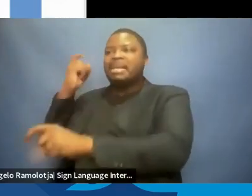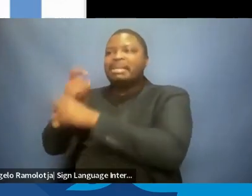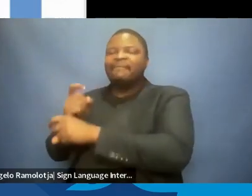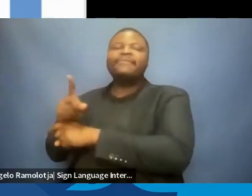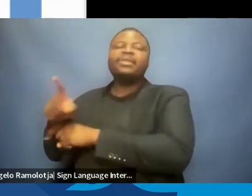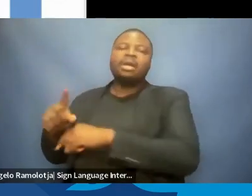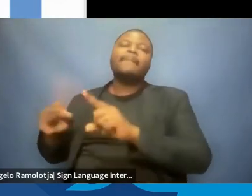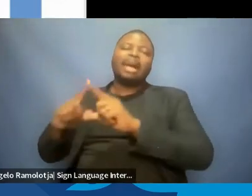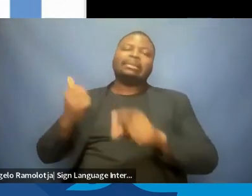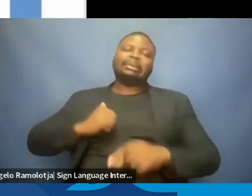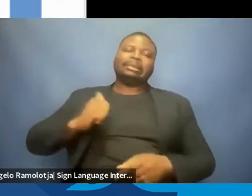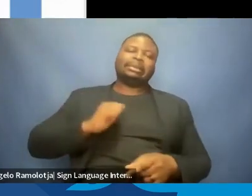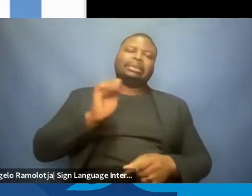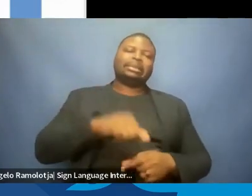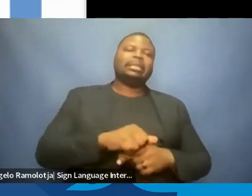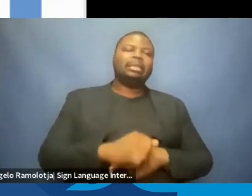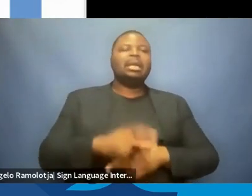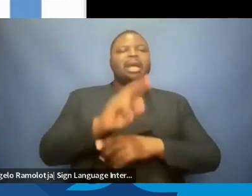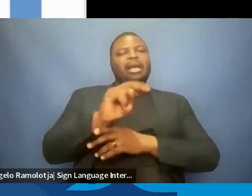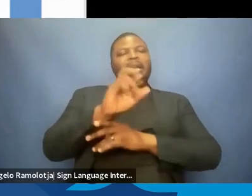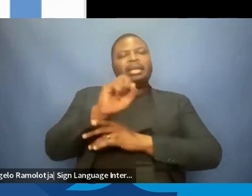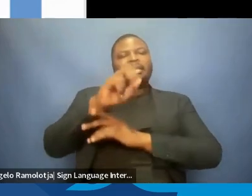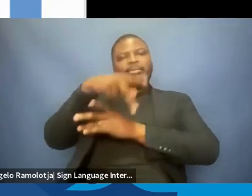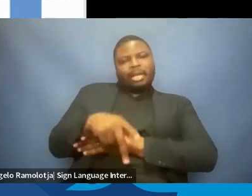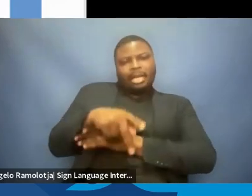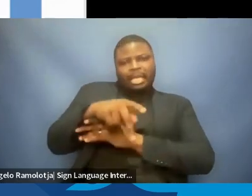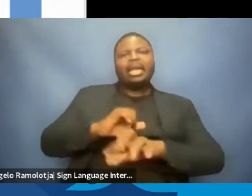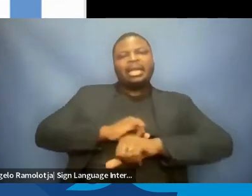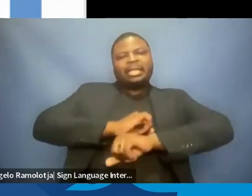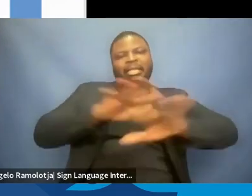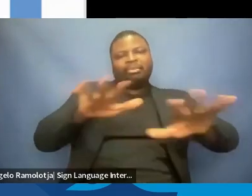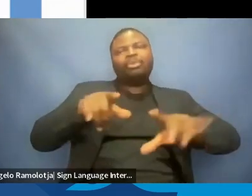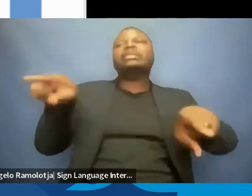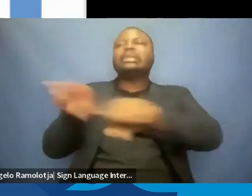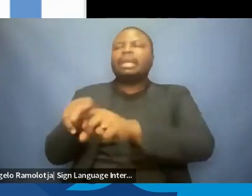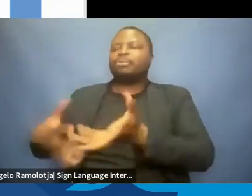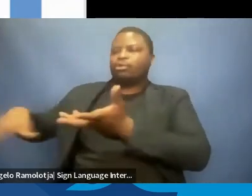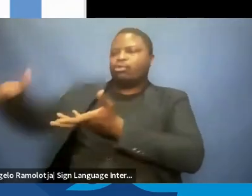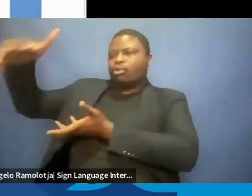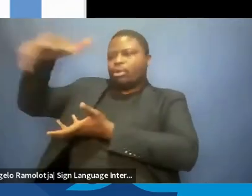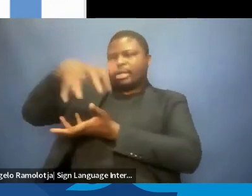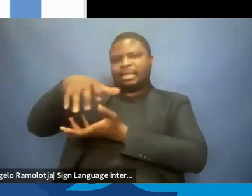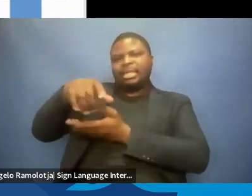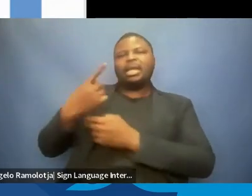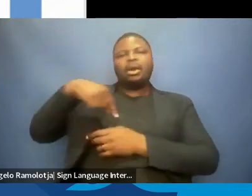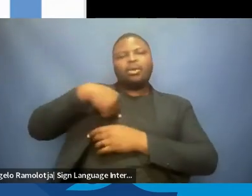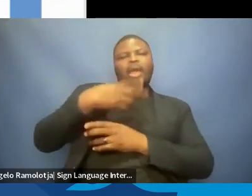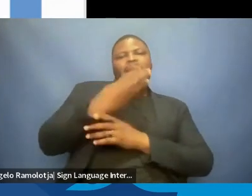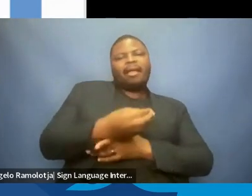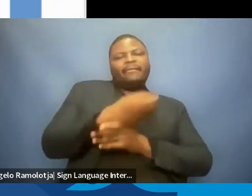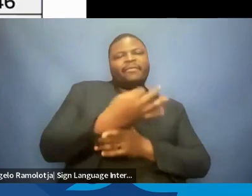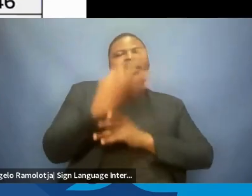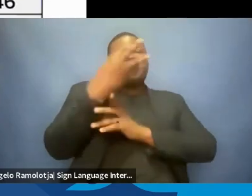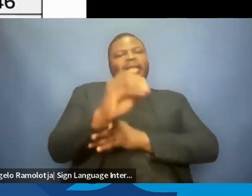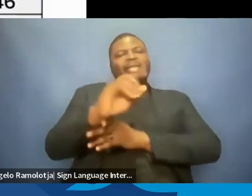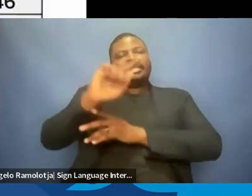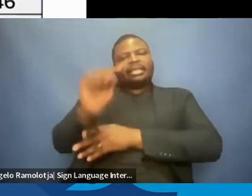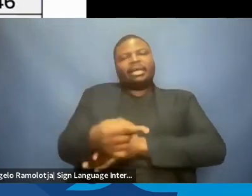so 73% of them, which is actually very good when working with a difficult to reach